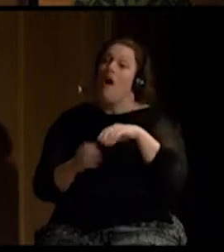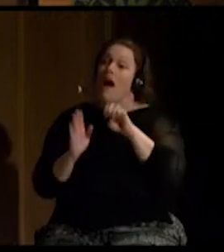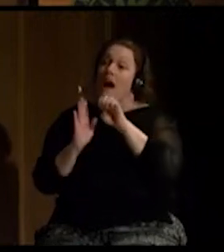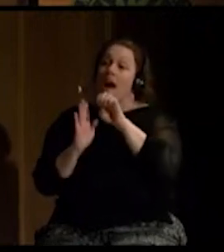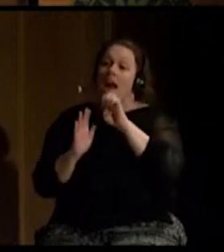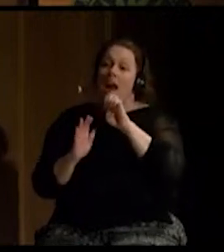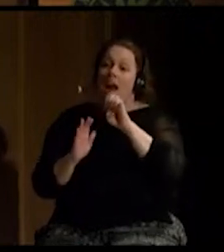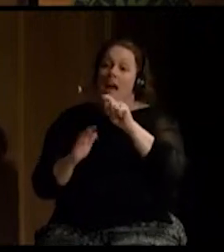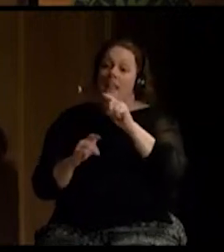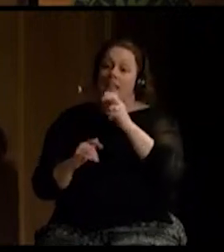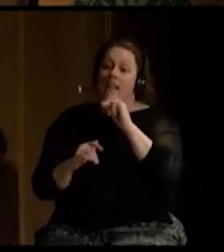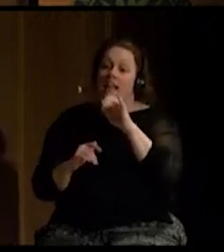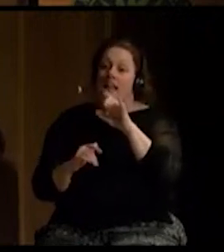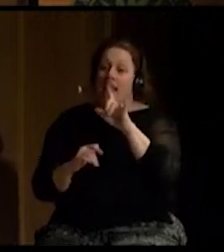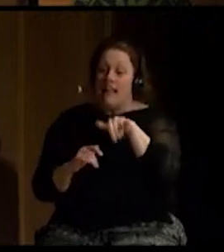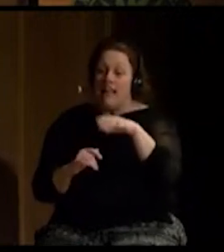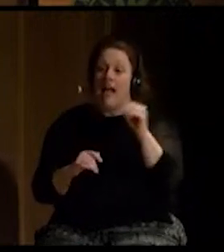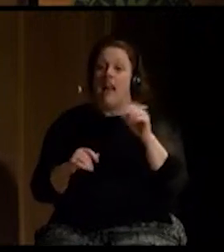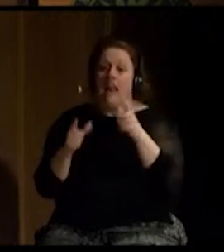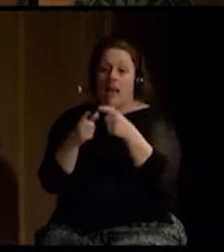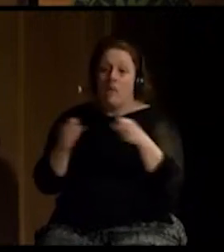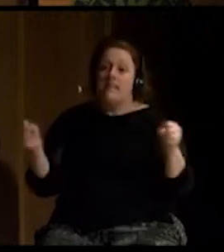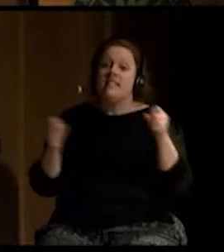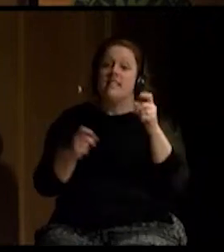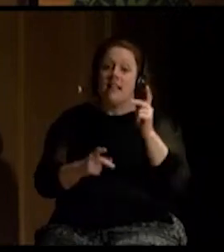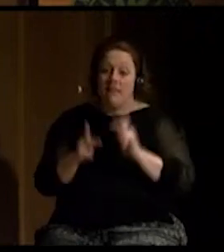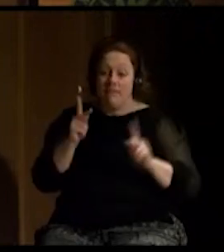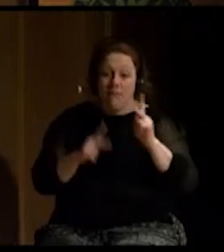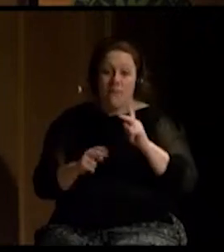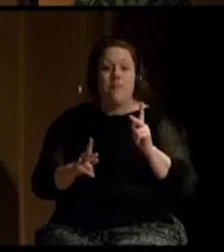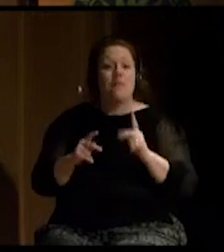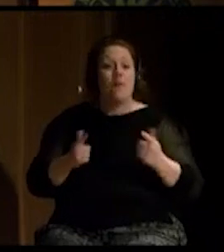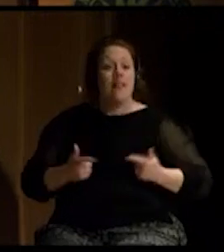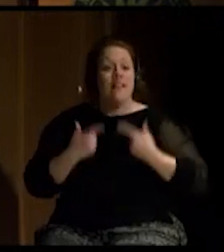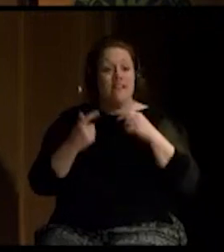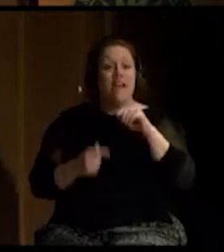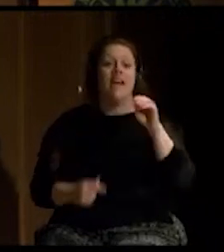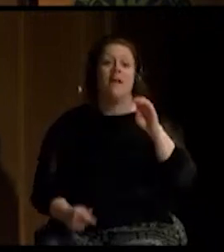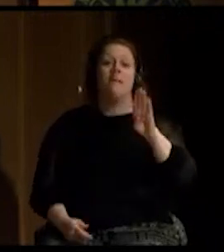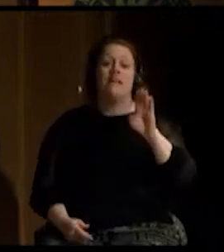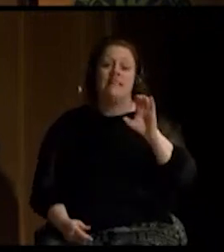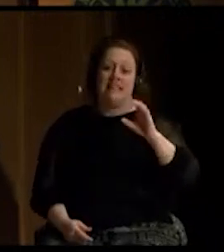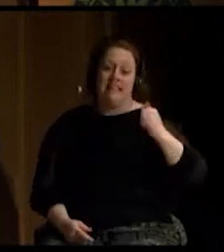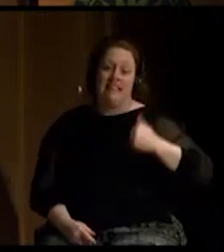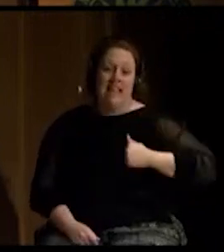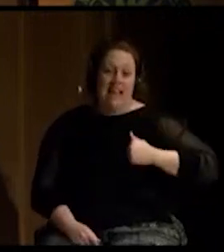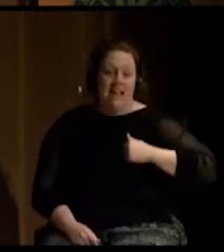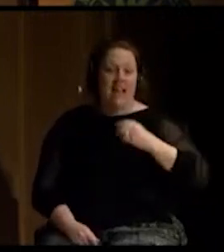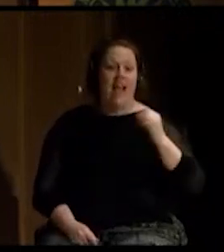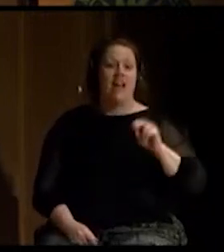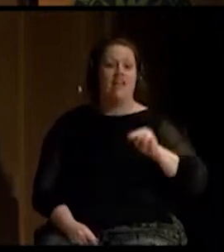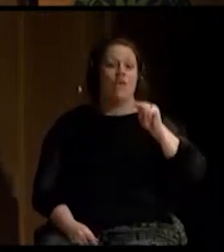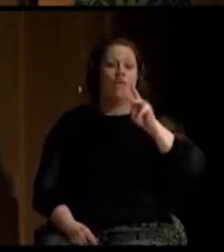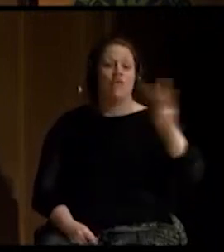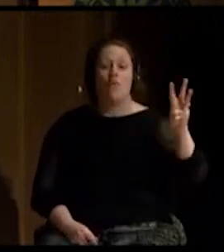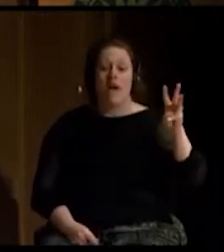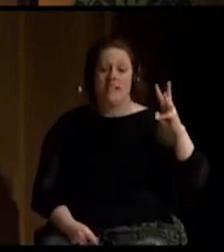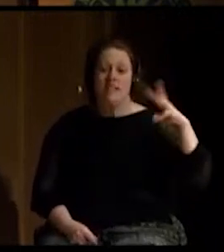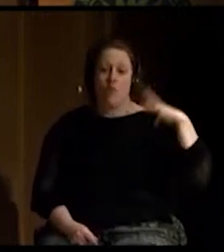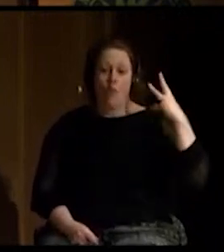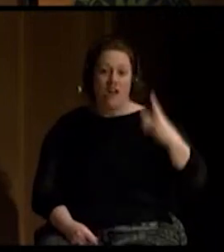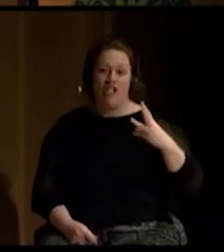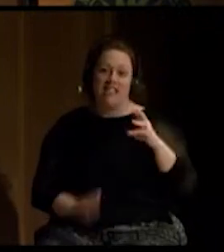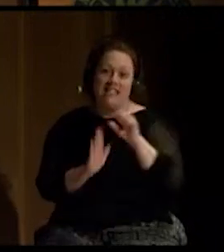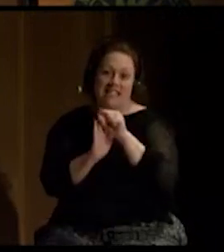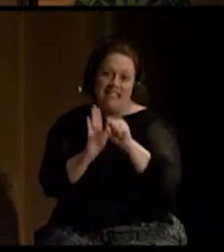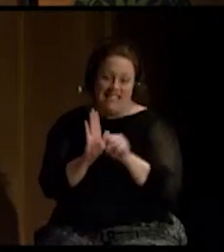related peoples living in southwestern British Columbia and northwestern Washington State. And there are